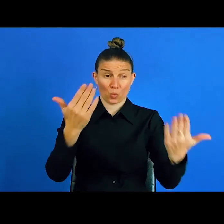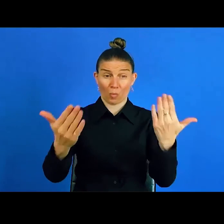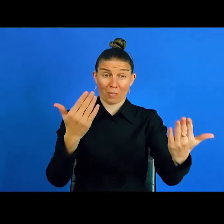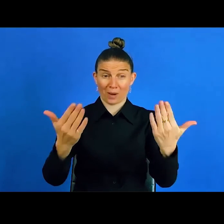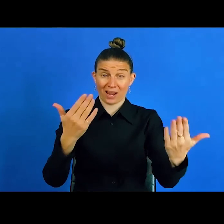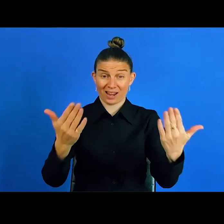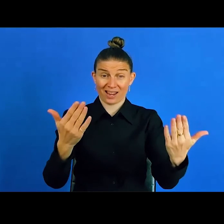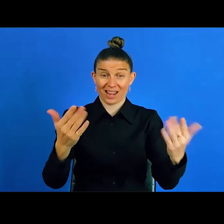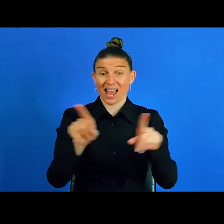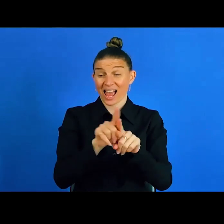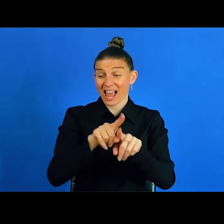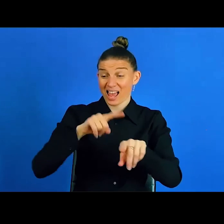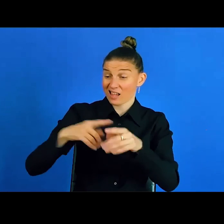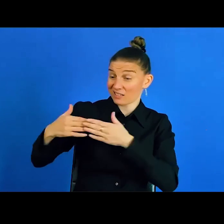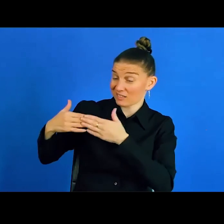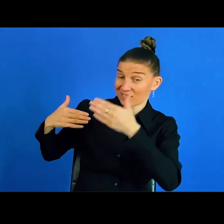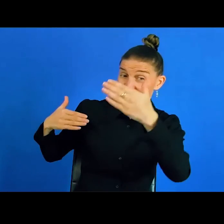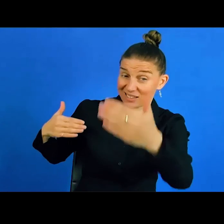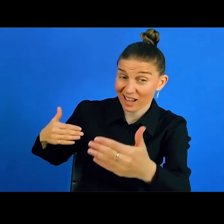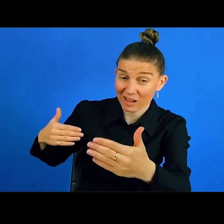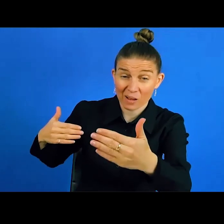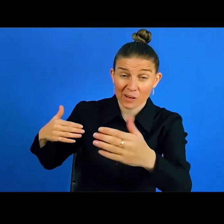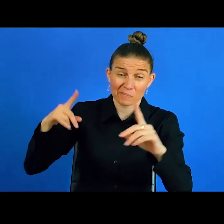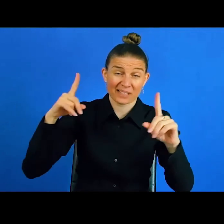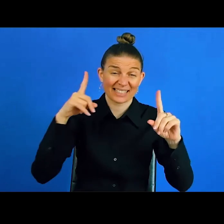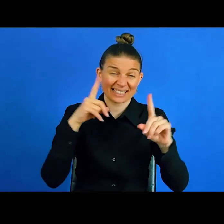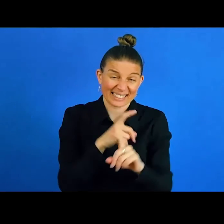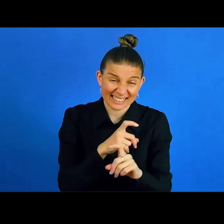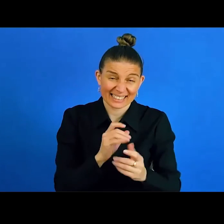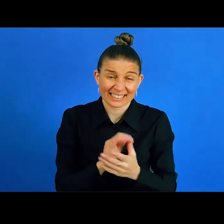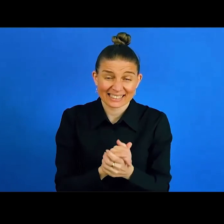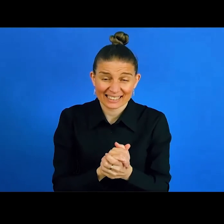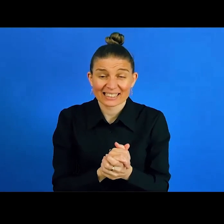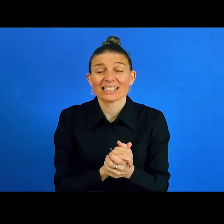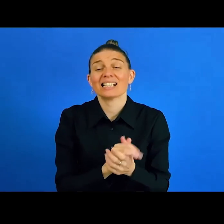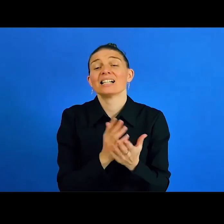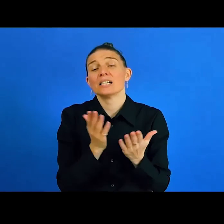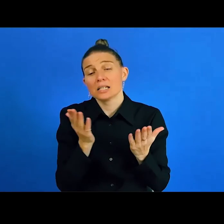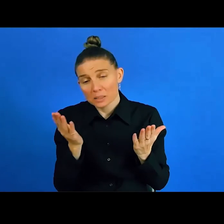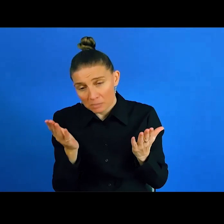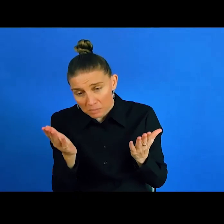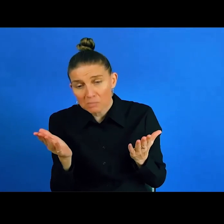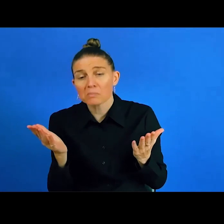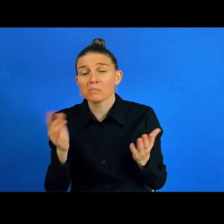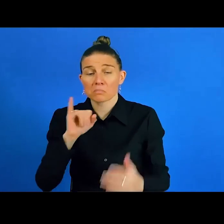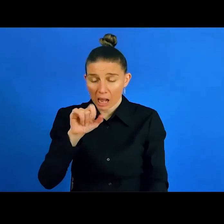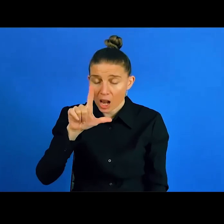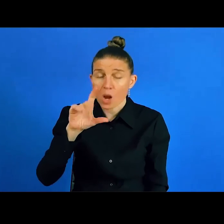also over time, yeah, more difficult. So ILO has been providing technical assistance to countries, yeah, that